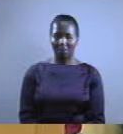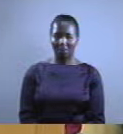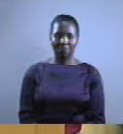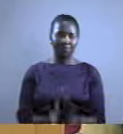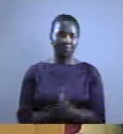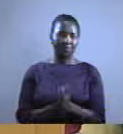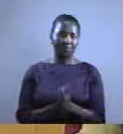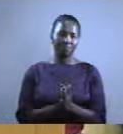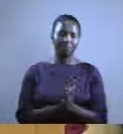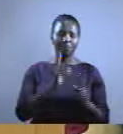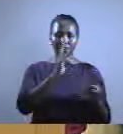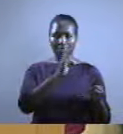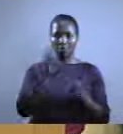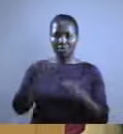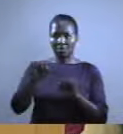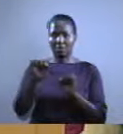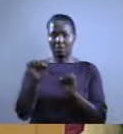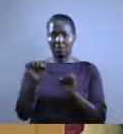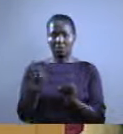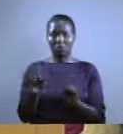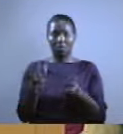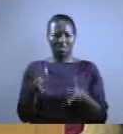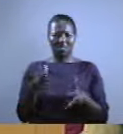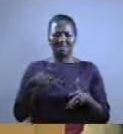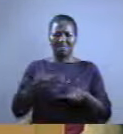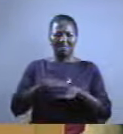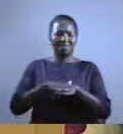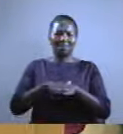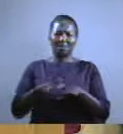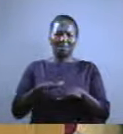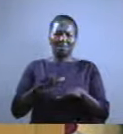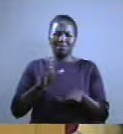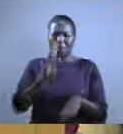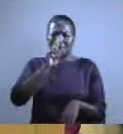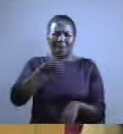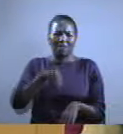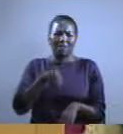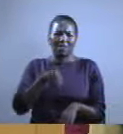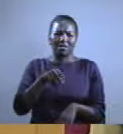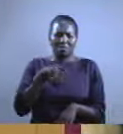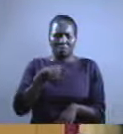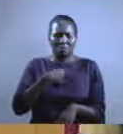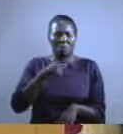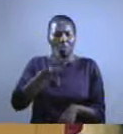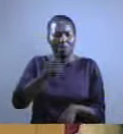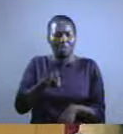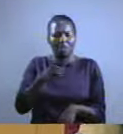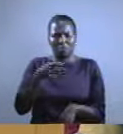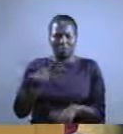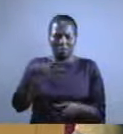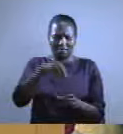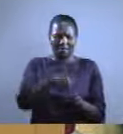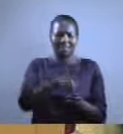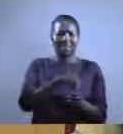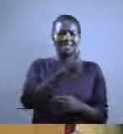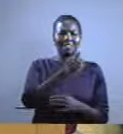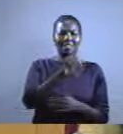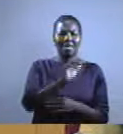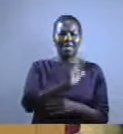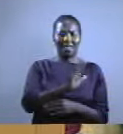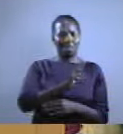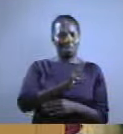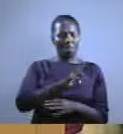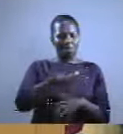Honorable Chair, asikho nanesidingo sokuthi sibe kubo ngoba vele incwadi ibhaliwe. Honorable